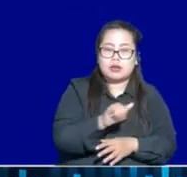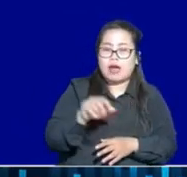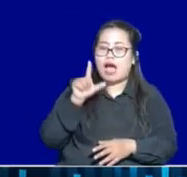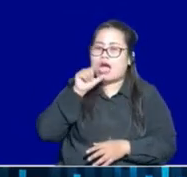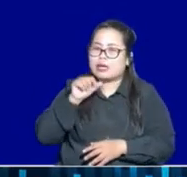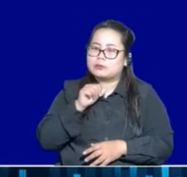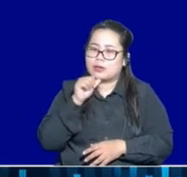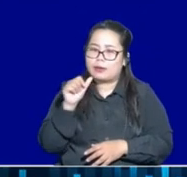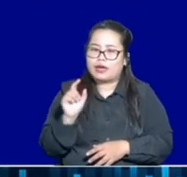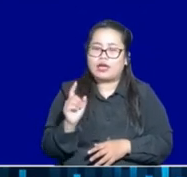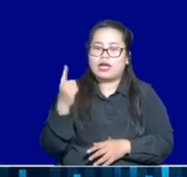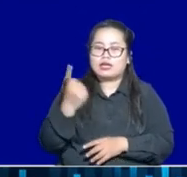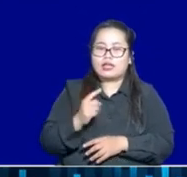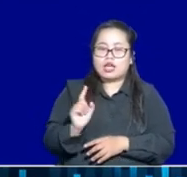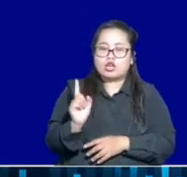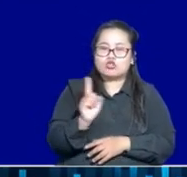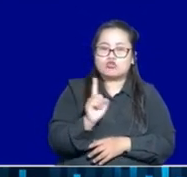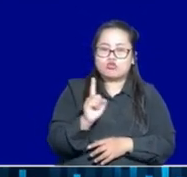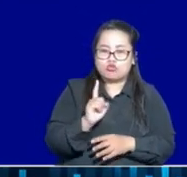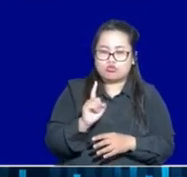relatively parsimonious.